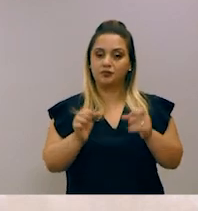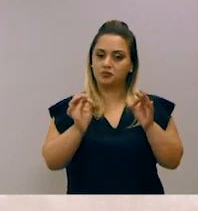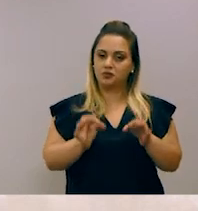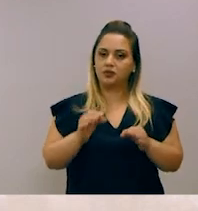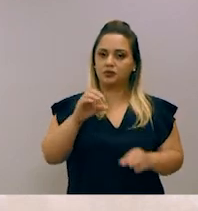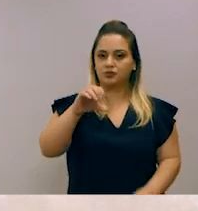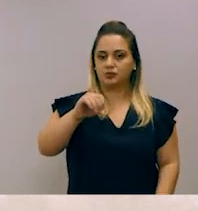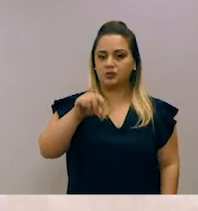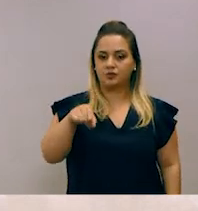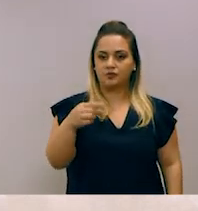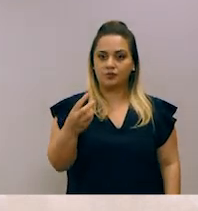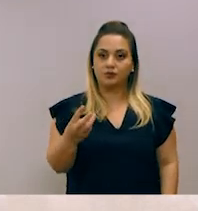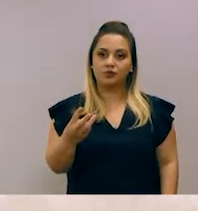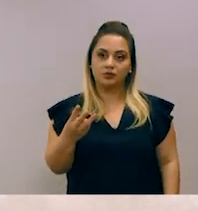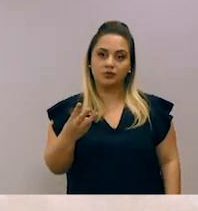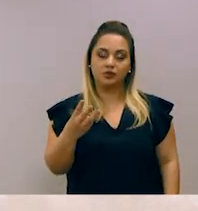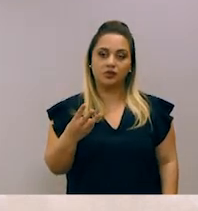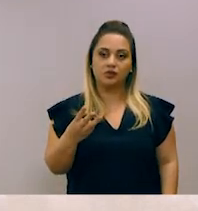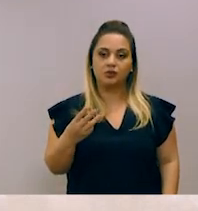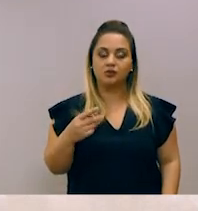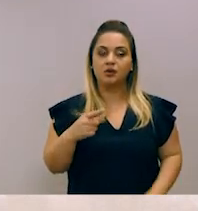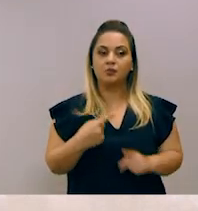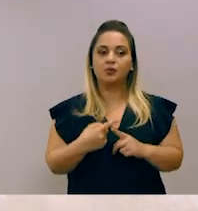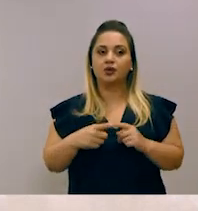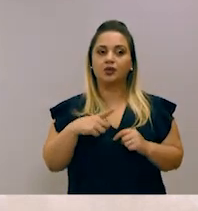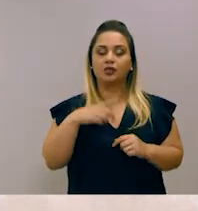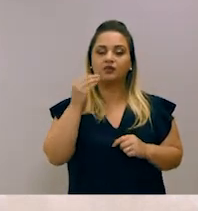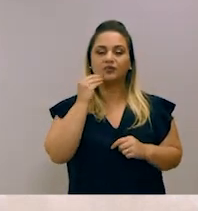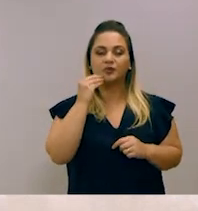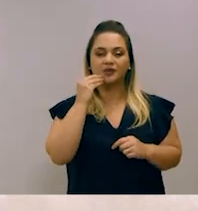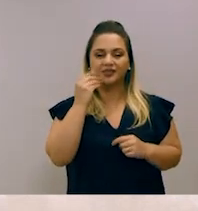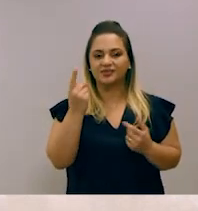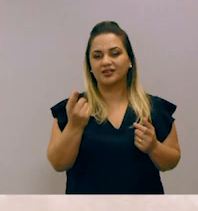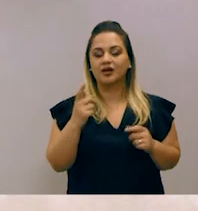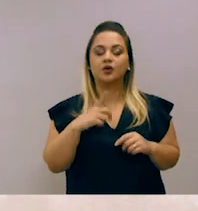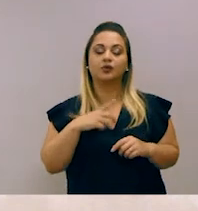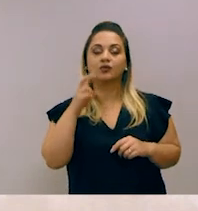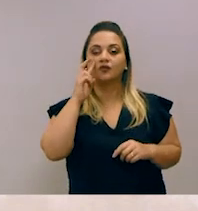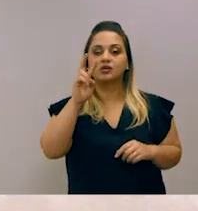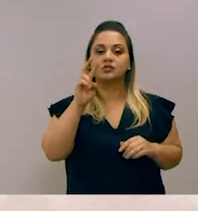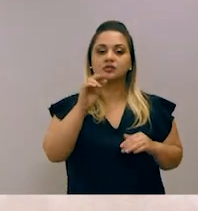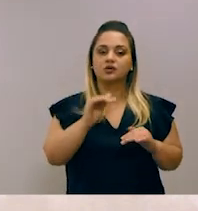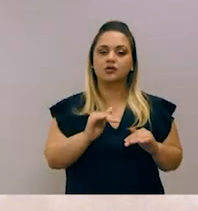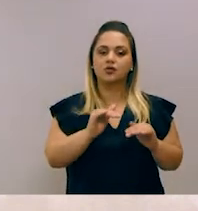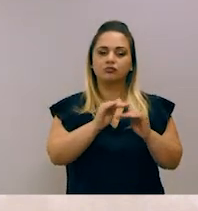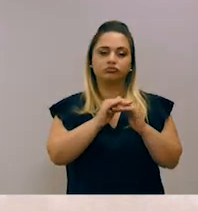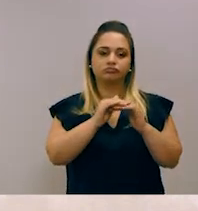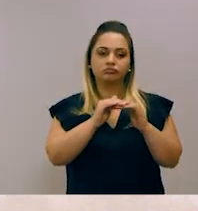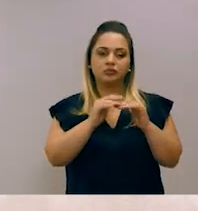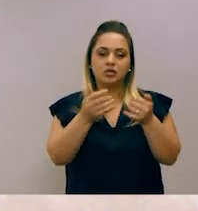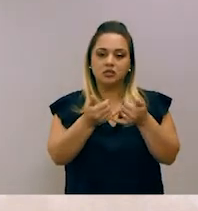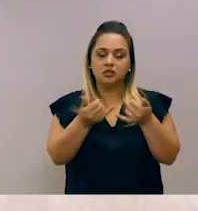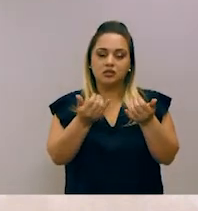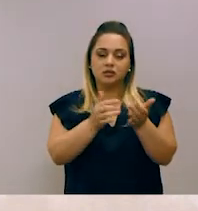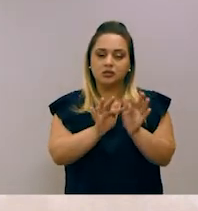with standard deviation of 0.3 with some experimentations. There is a